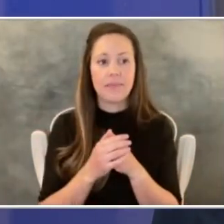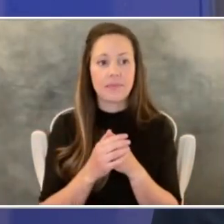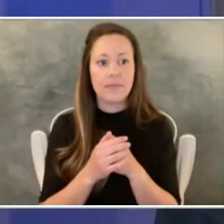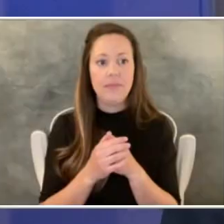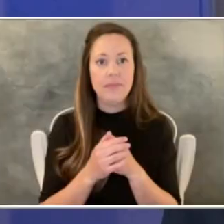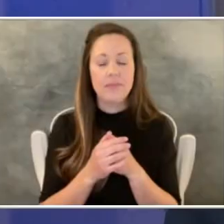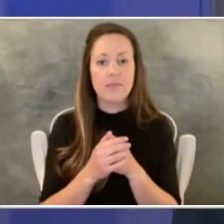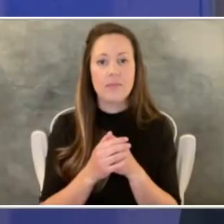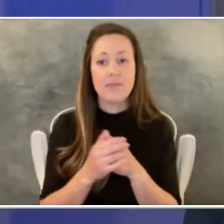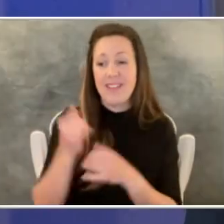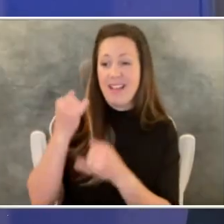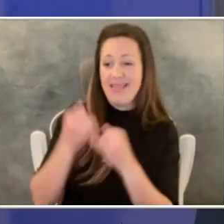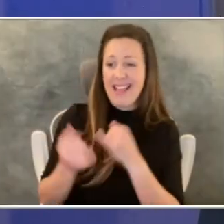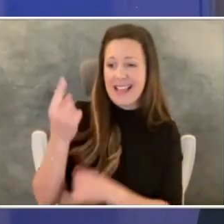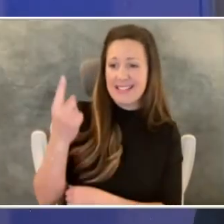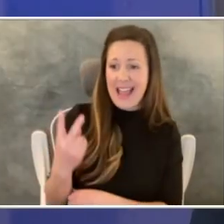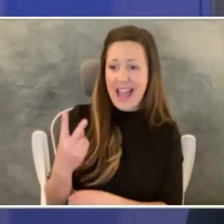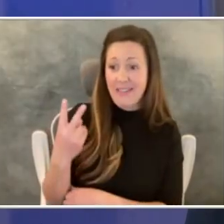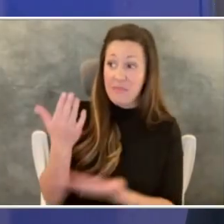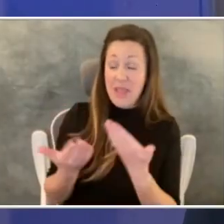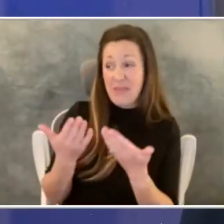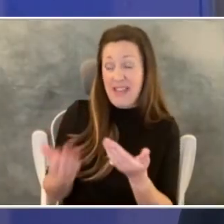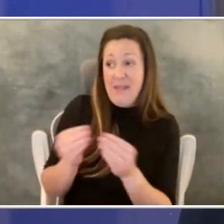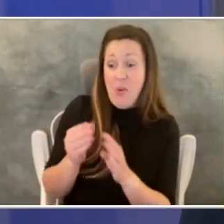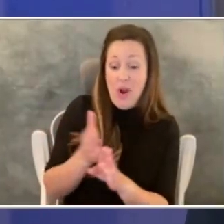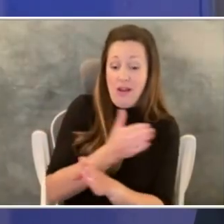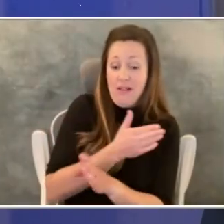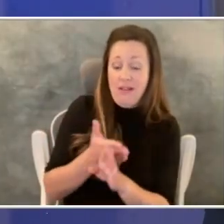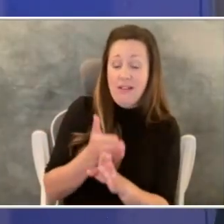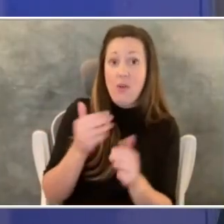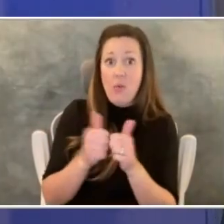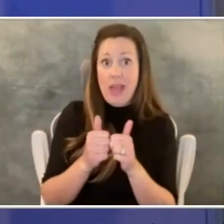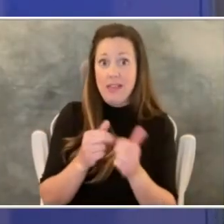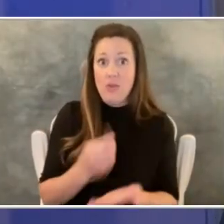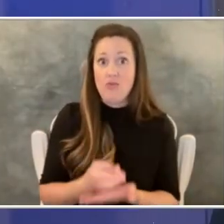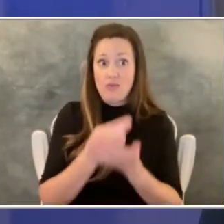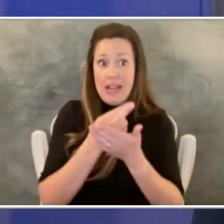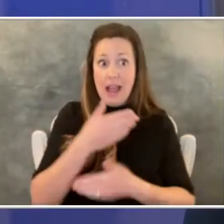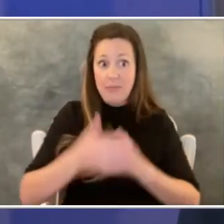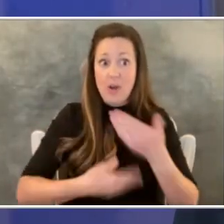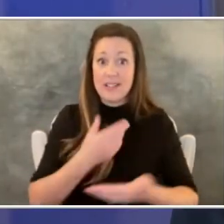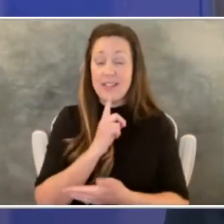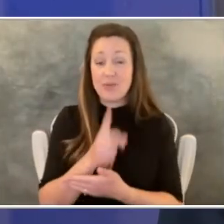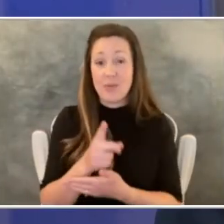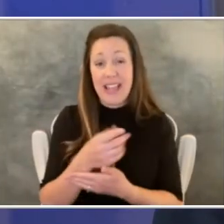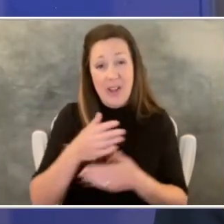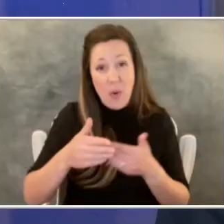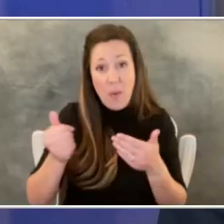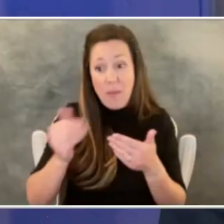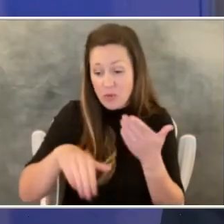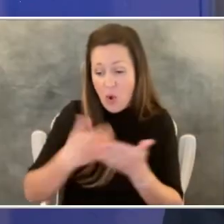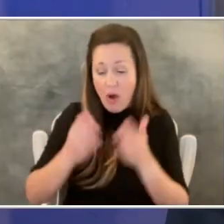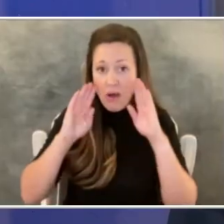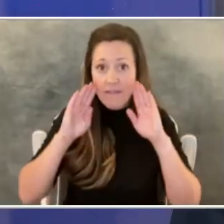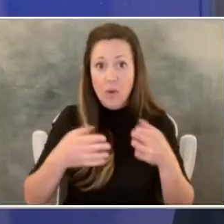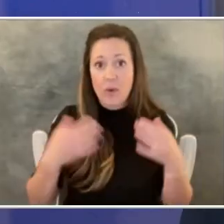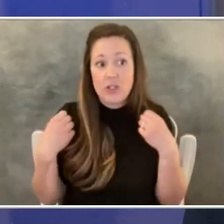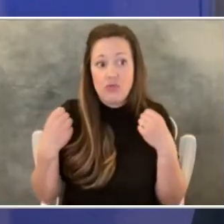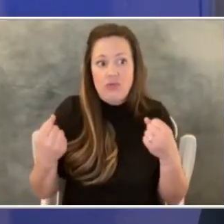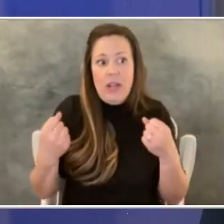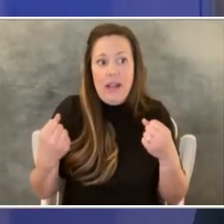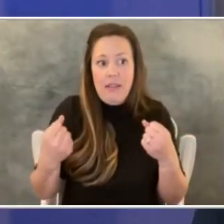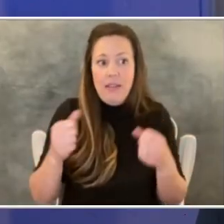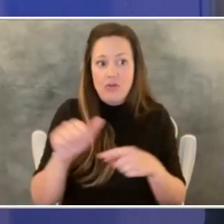of our whole long rehab process with Gabe was almost exclusively strength training. If you don't